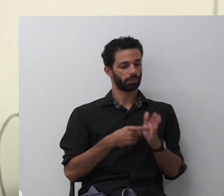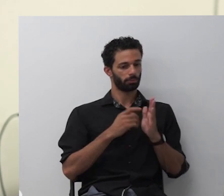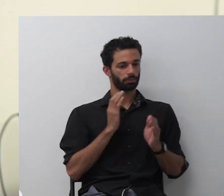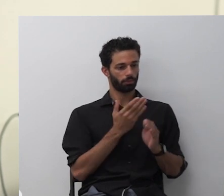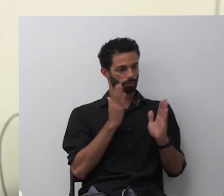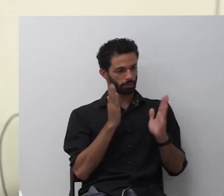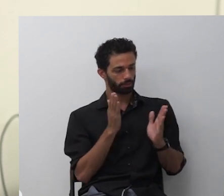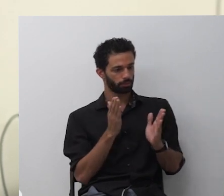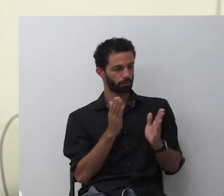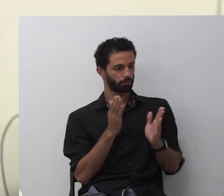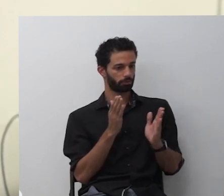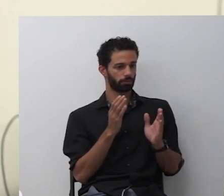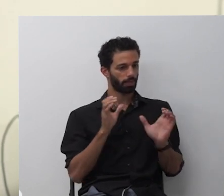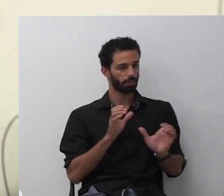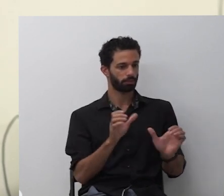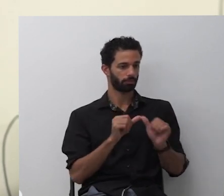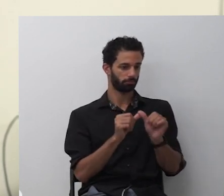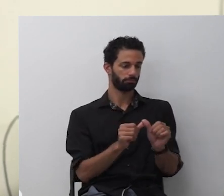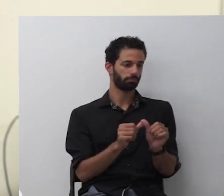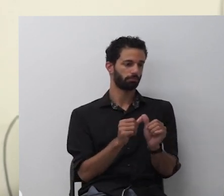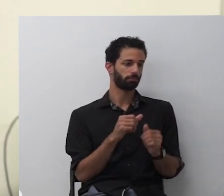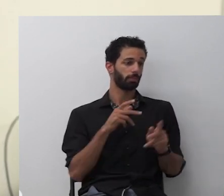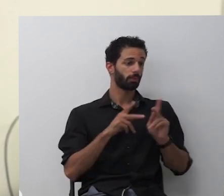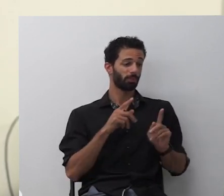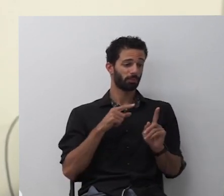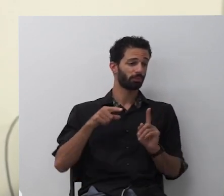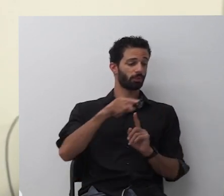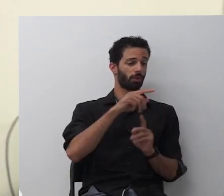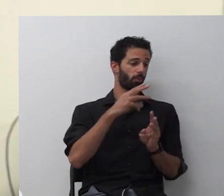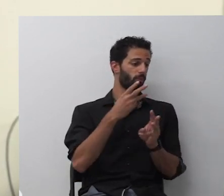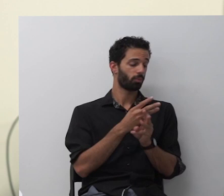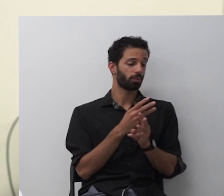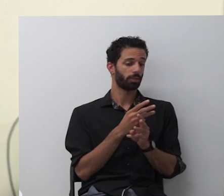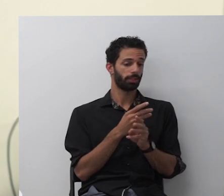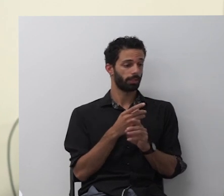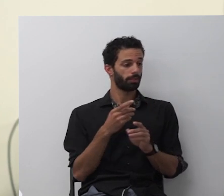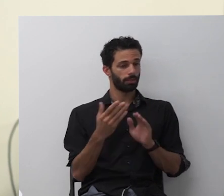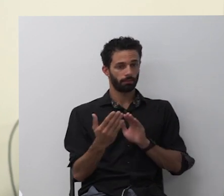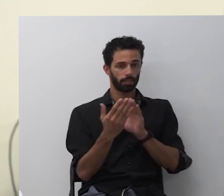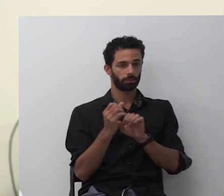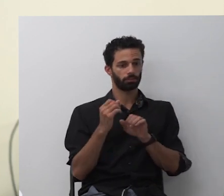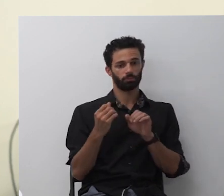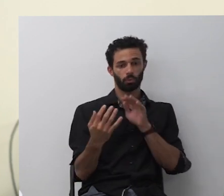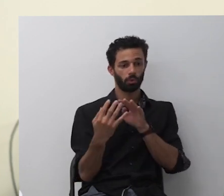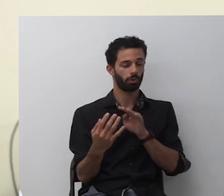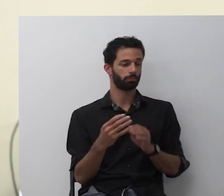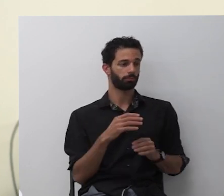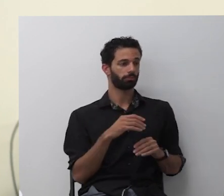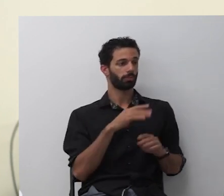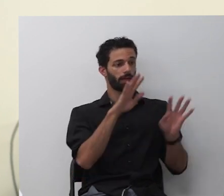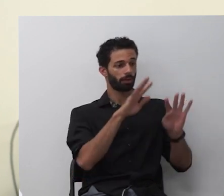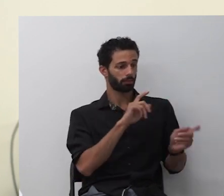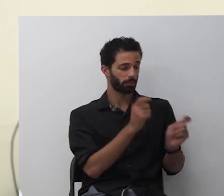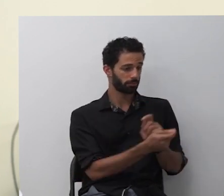requires our consistent action. People around the world are confronting wars, climate disasters, and